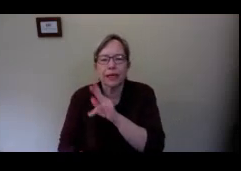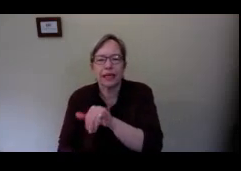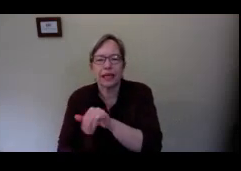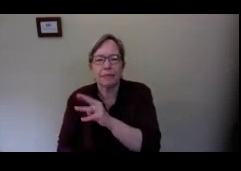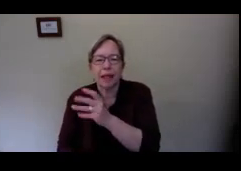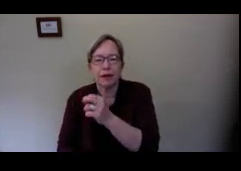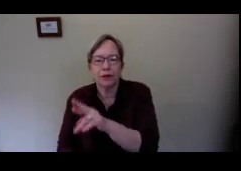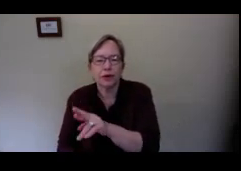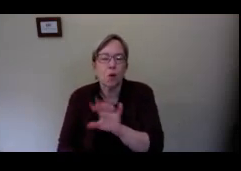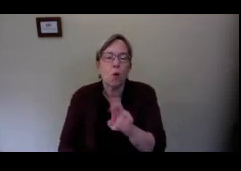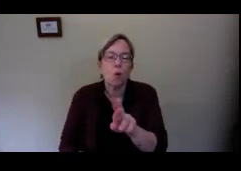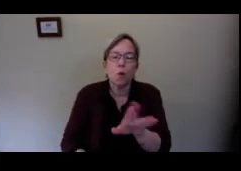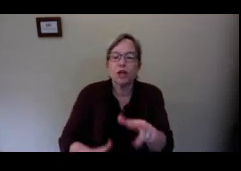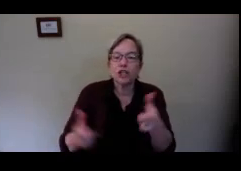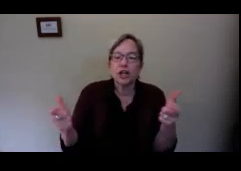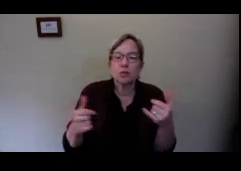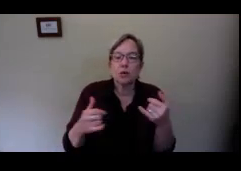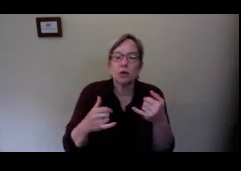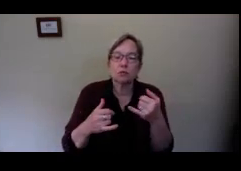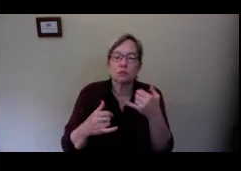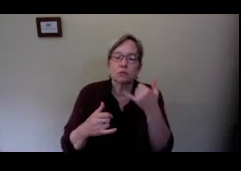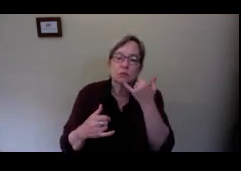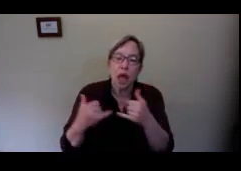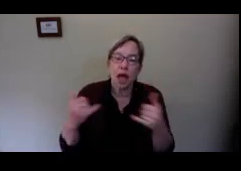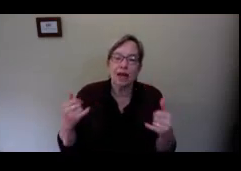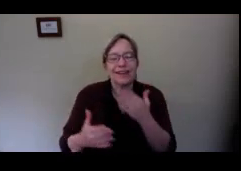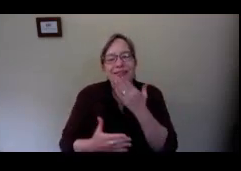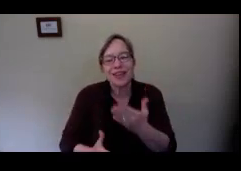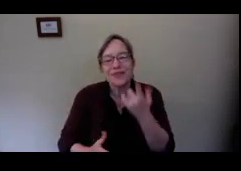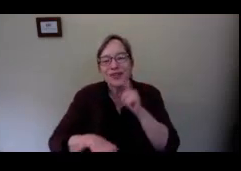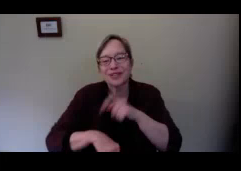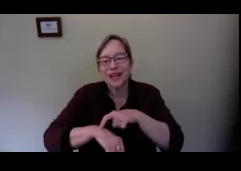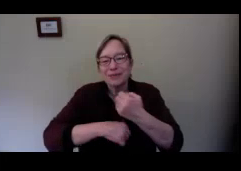of our general lines. So I thank you for your time today.